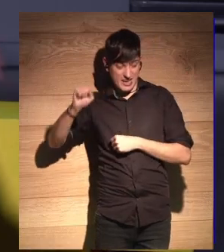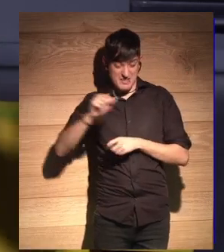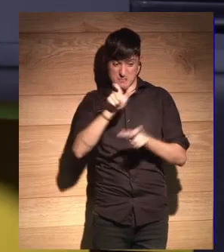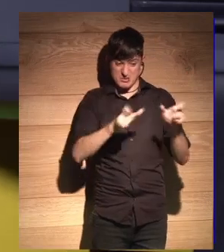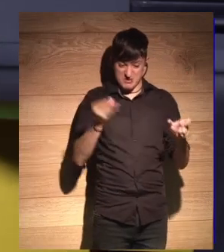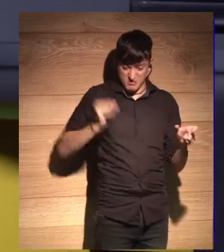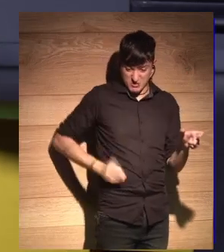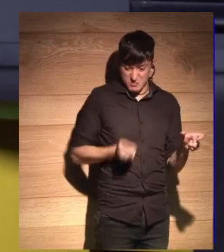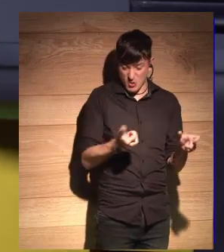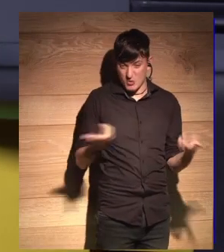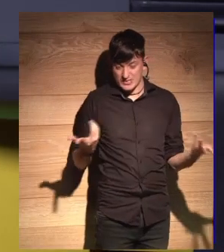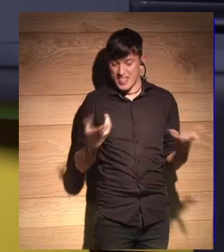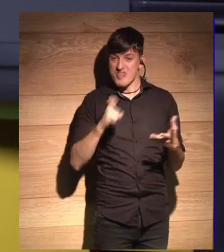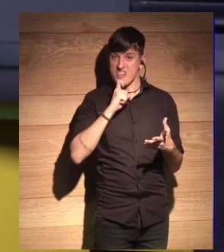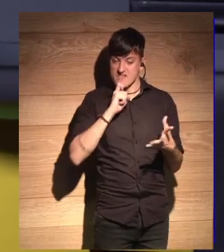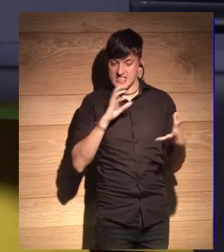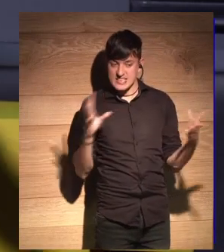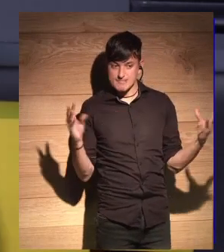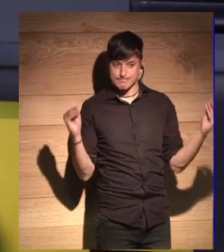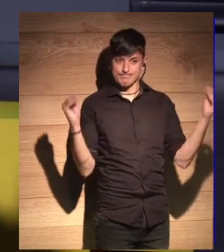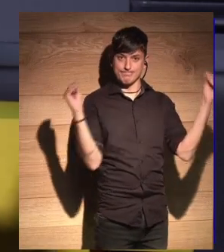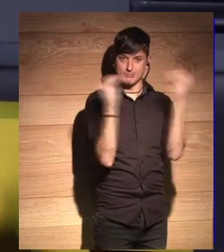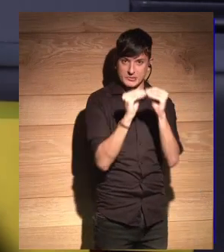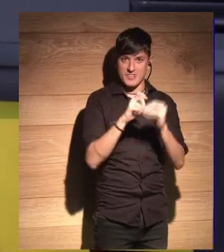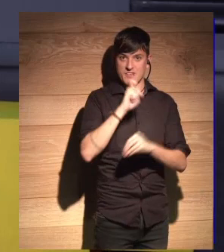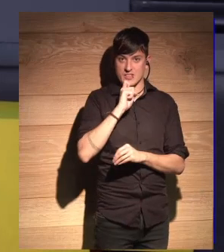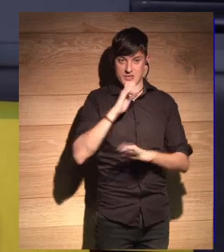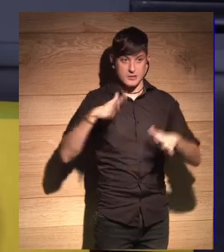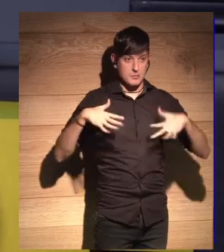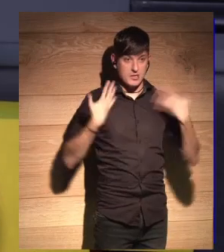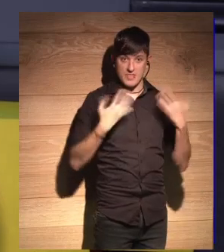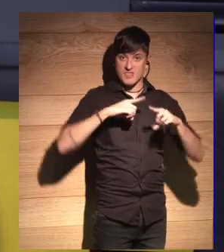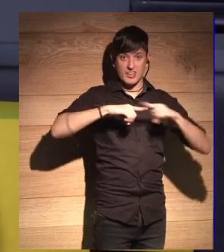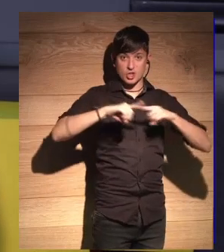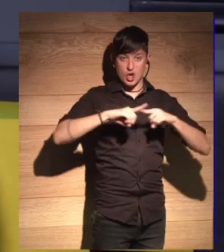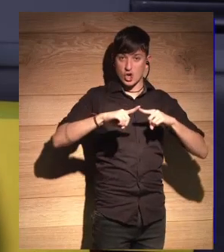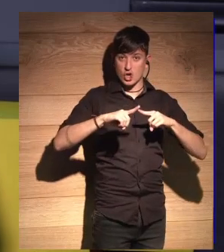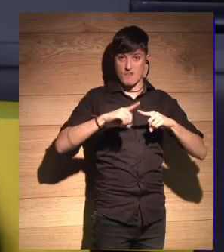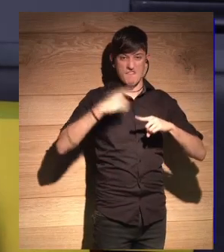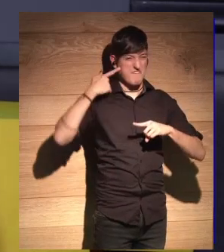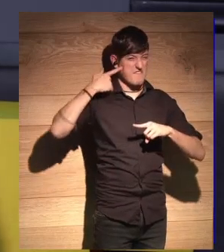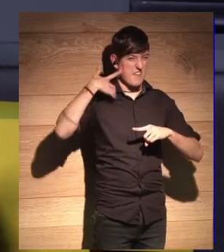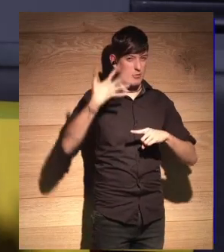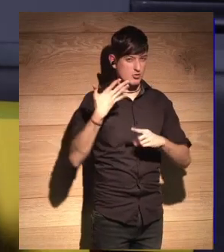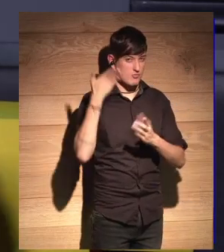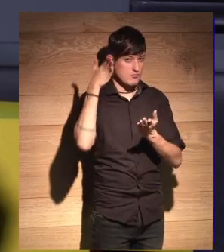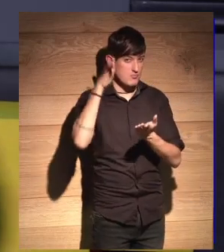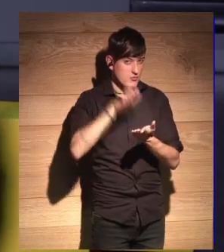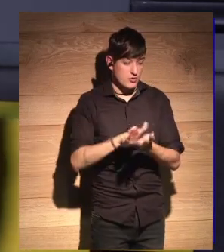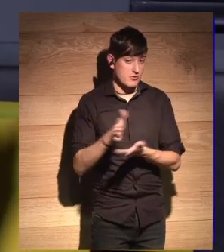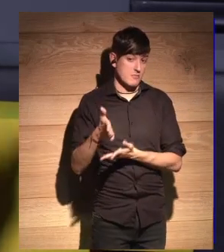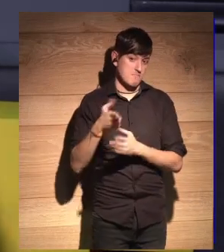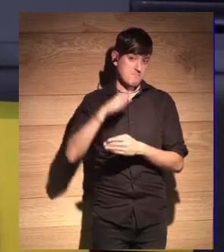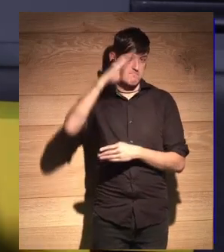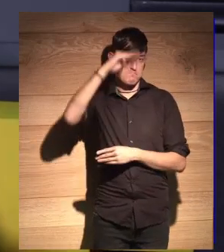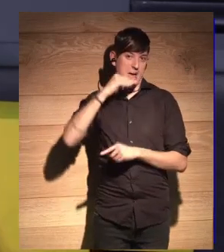cancel. Sir Peter Hall is her father. He's a very famous director, Shakespearean director. So that was another moment that I heard